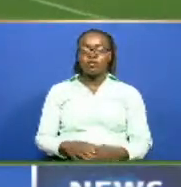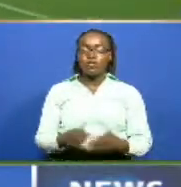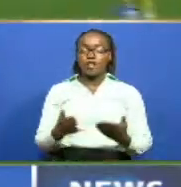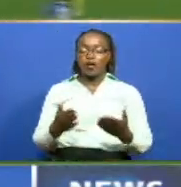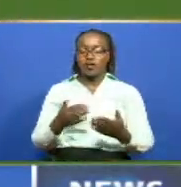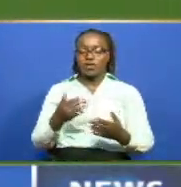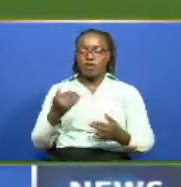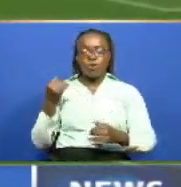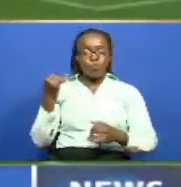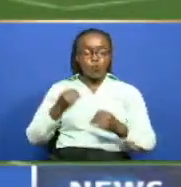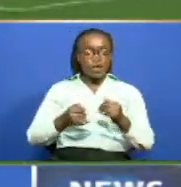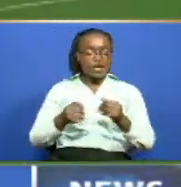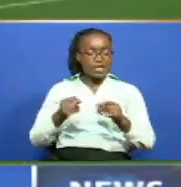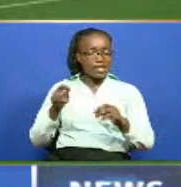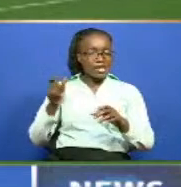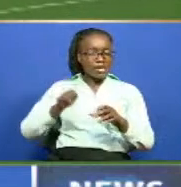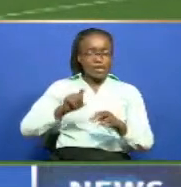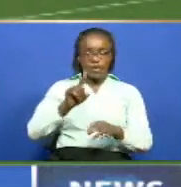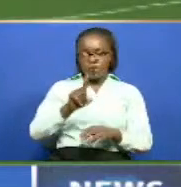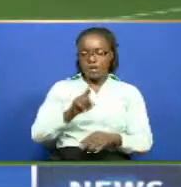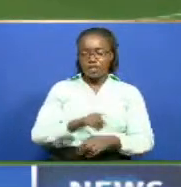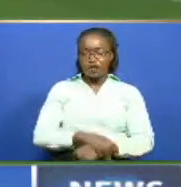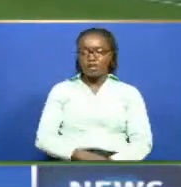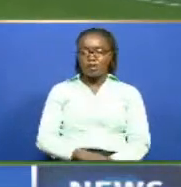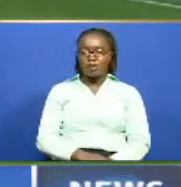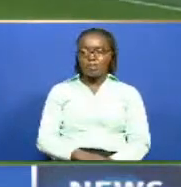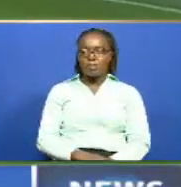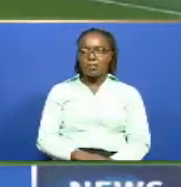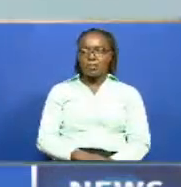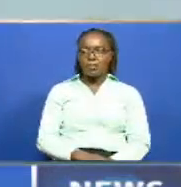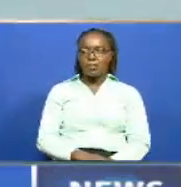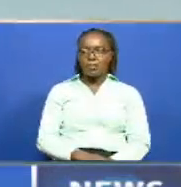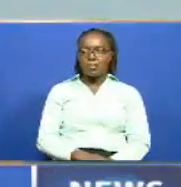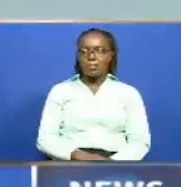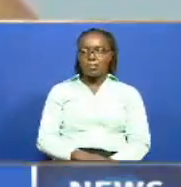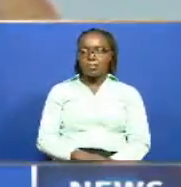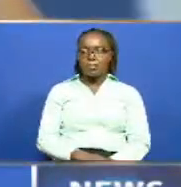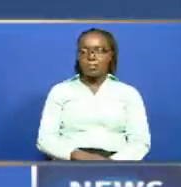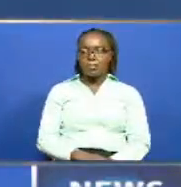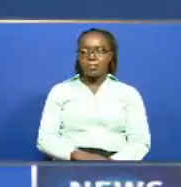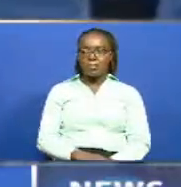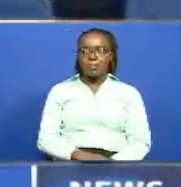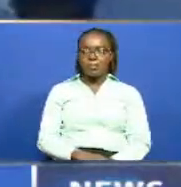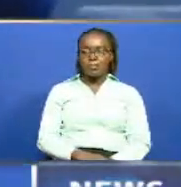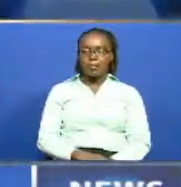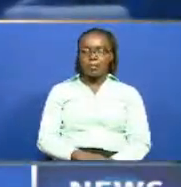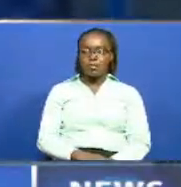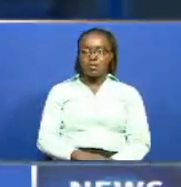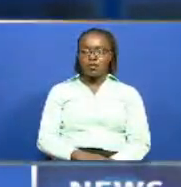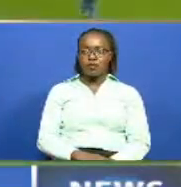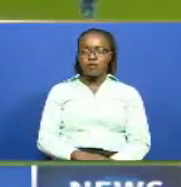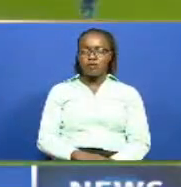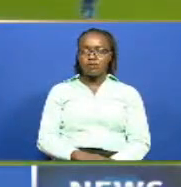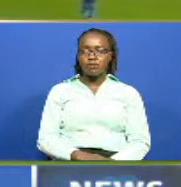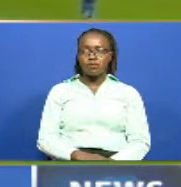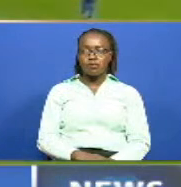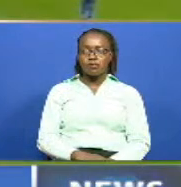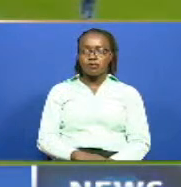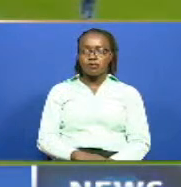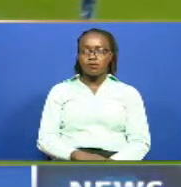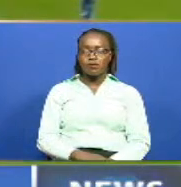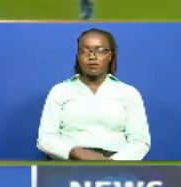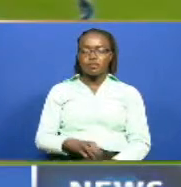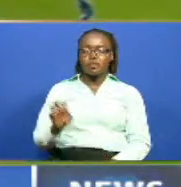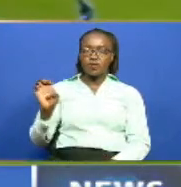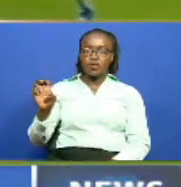the win. The substitute, great ball in. Olivier Giroud pays it the compliment it deserved. And he's happy. Meanwhile, Everton